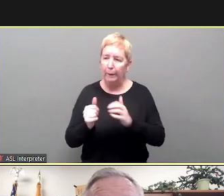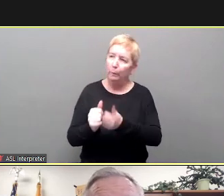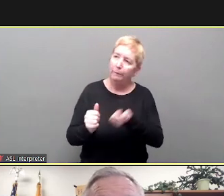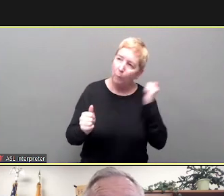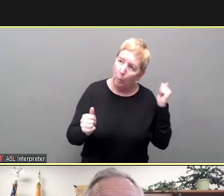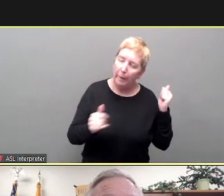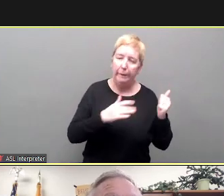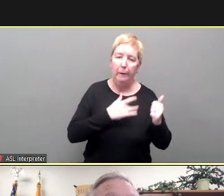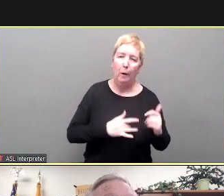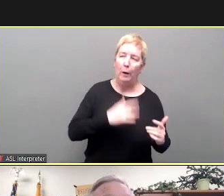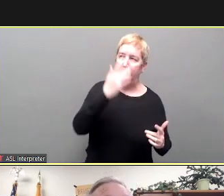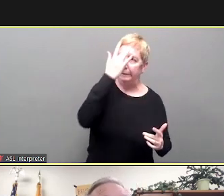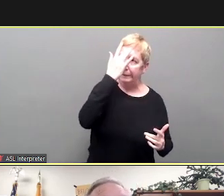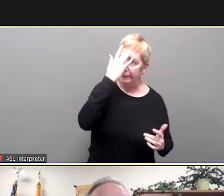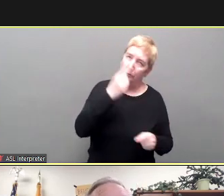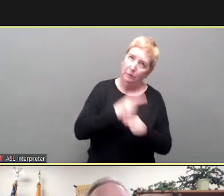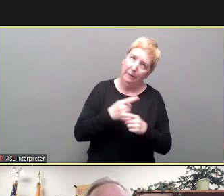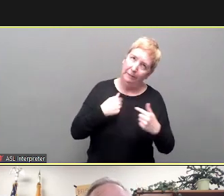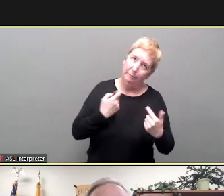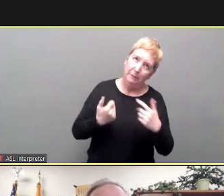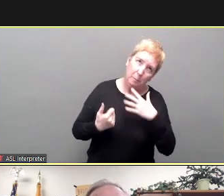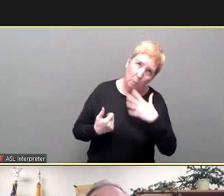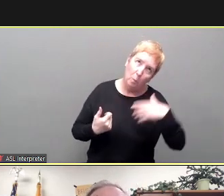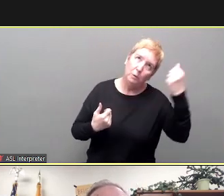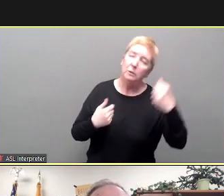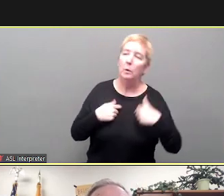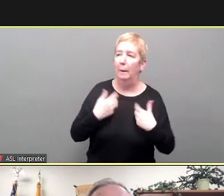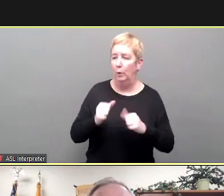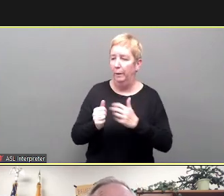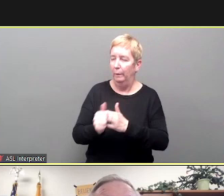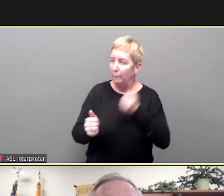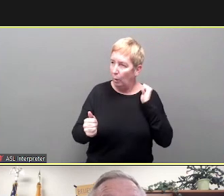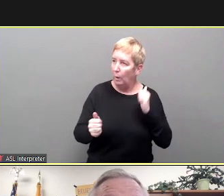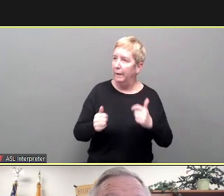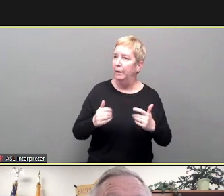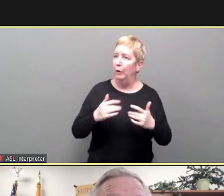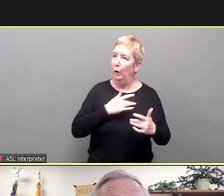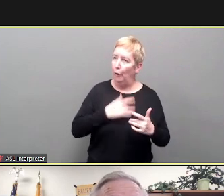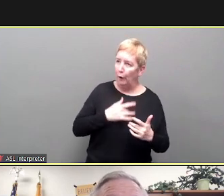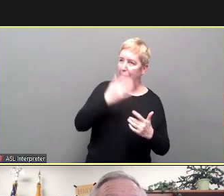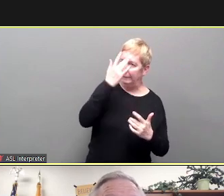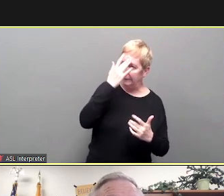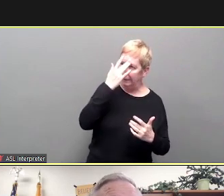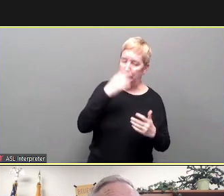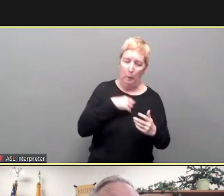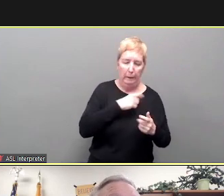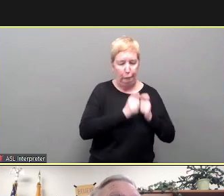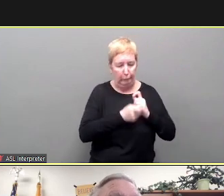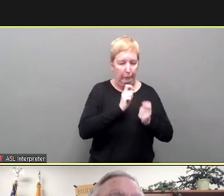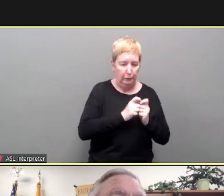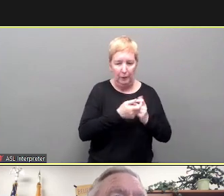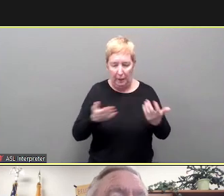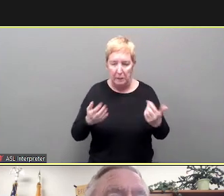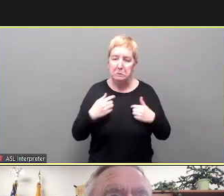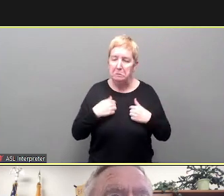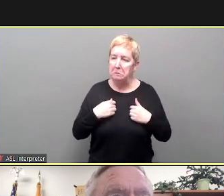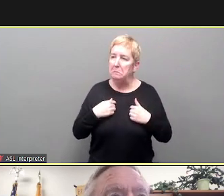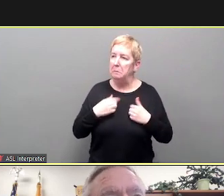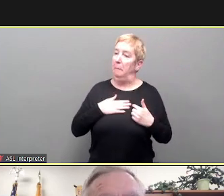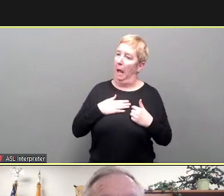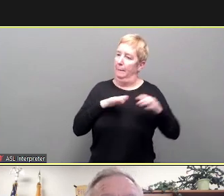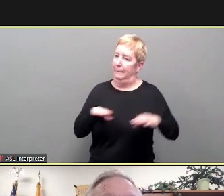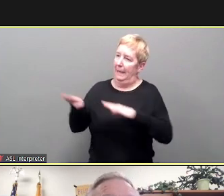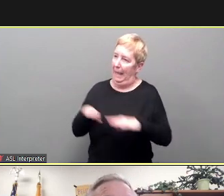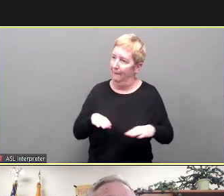that's the right thing to do. But in terms of behaviors, there's a lot I can do to protect myself,